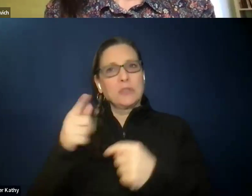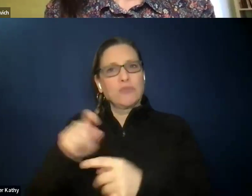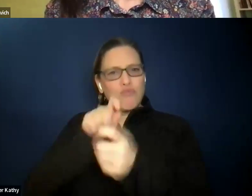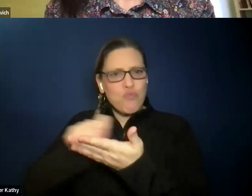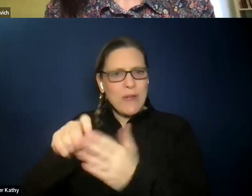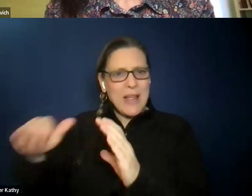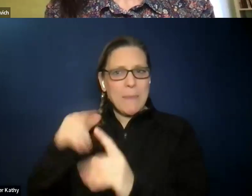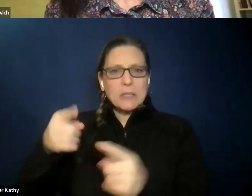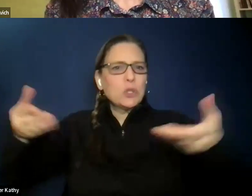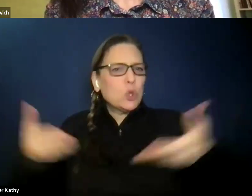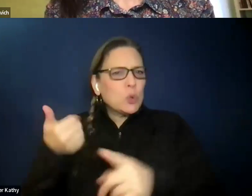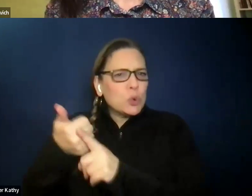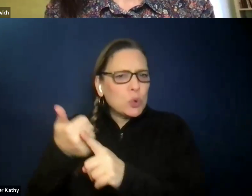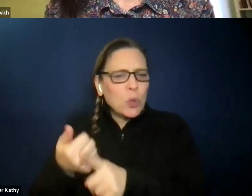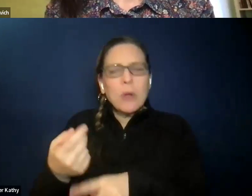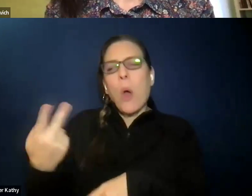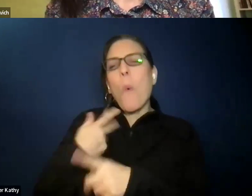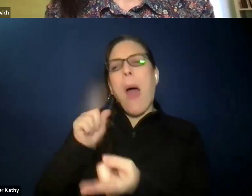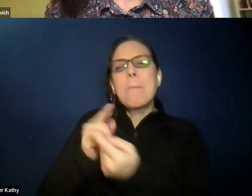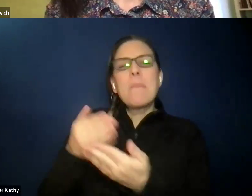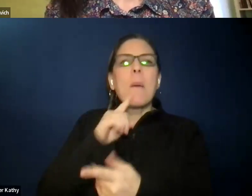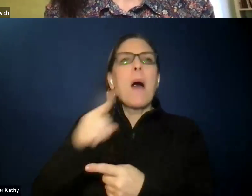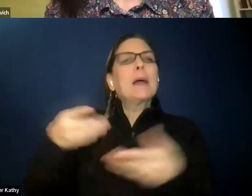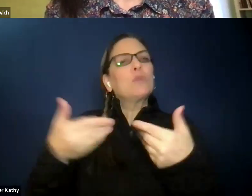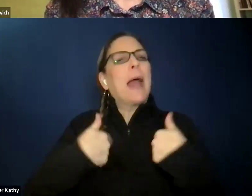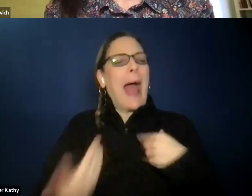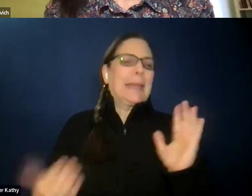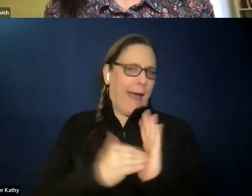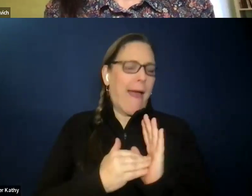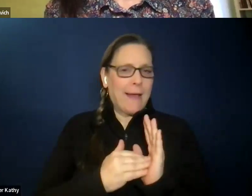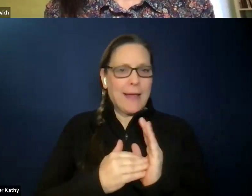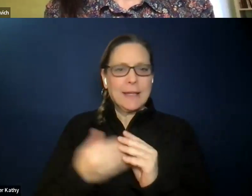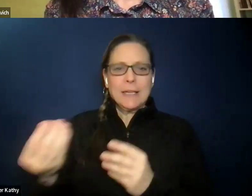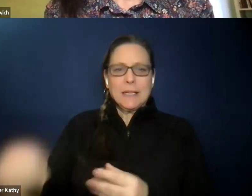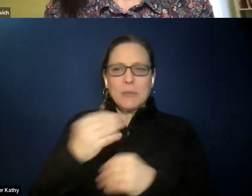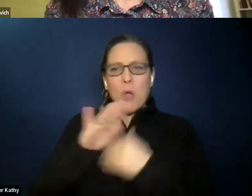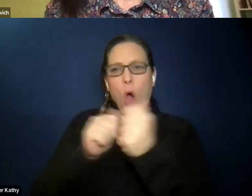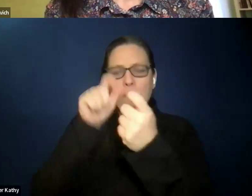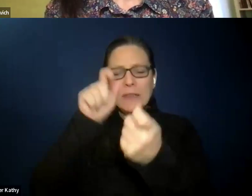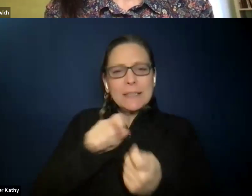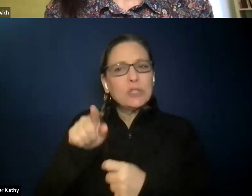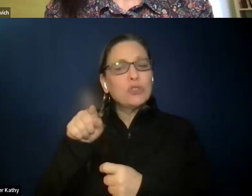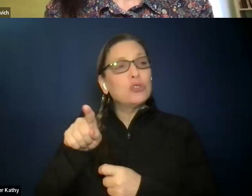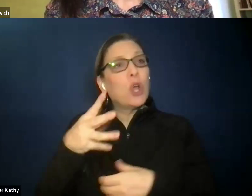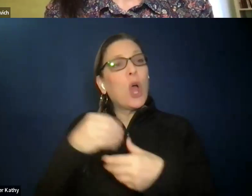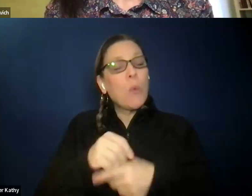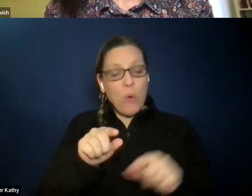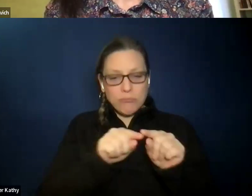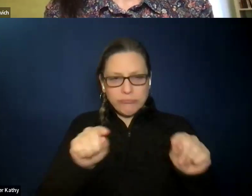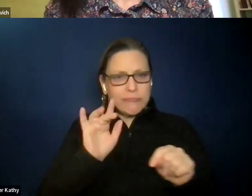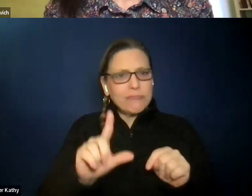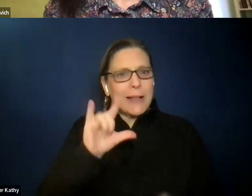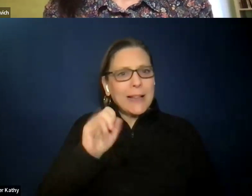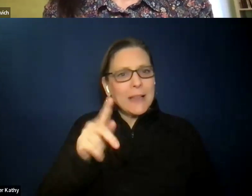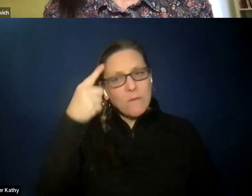was introducing herself and, well, we had met before, but reintroducing herself and giving me logistics, she happened to include a link to